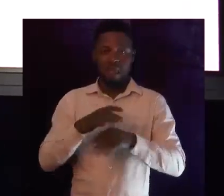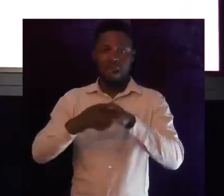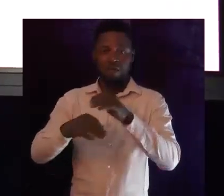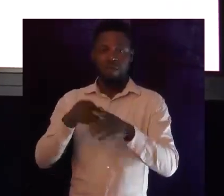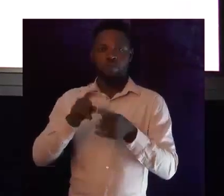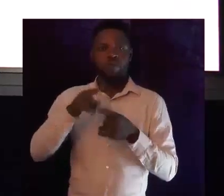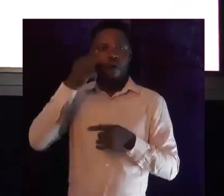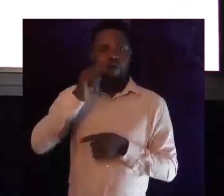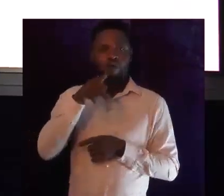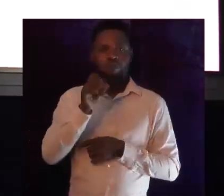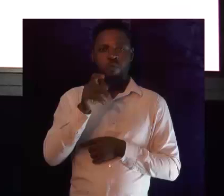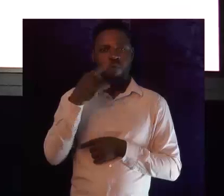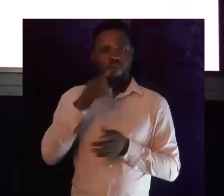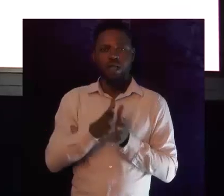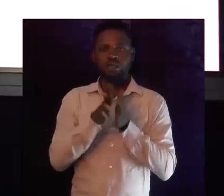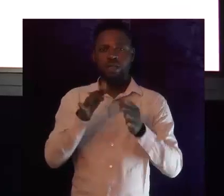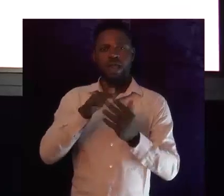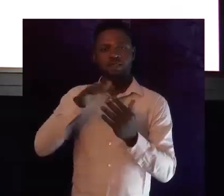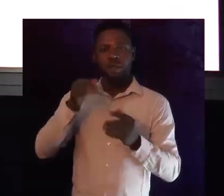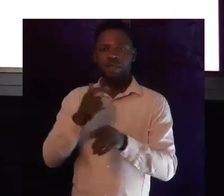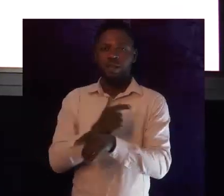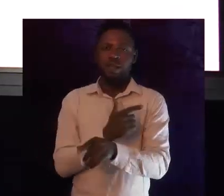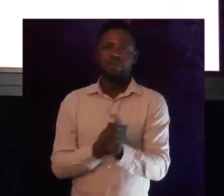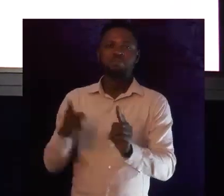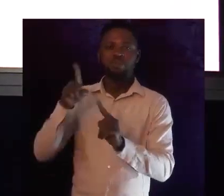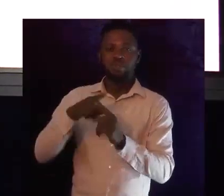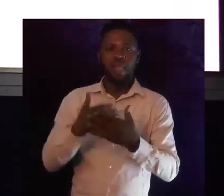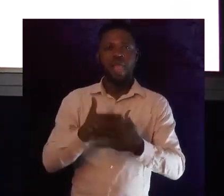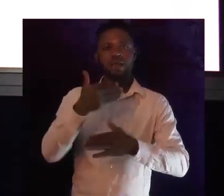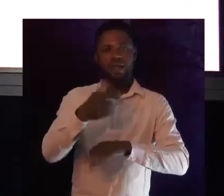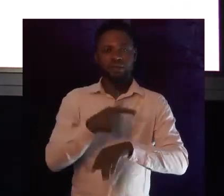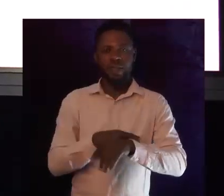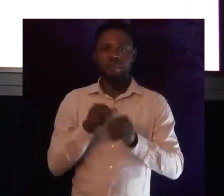enjoyed yourself. I will now hand you over to Uncle Popo for the general studies lesson.